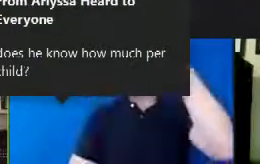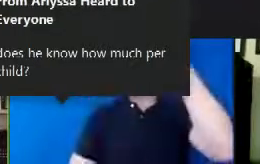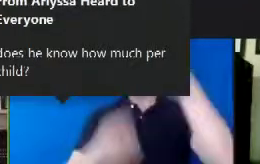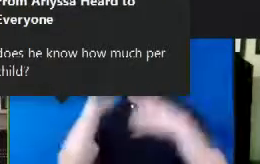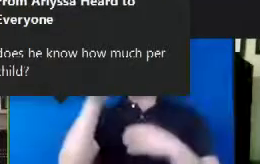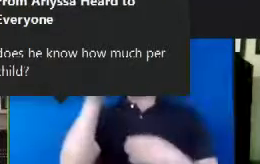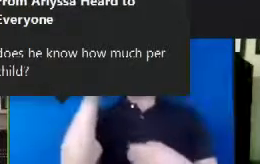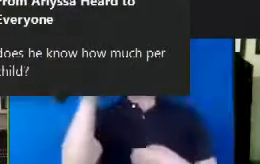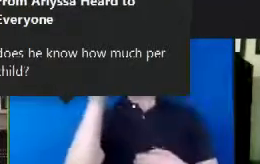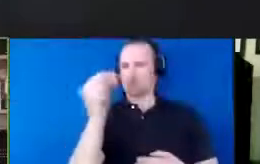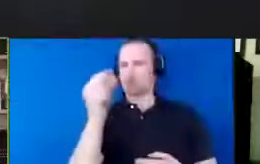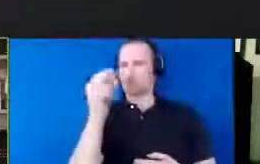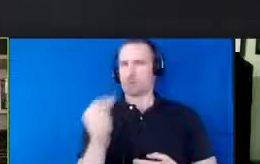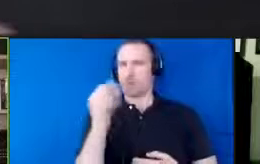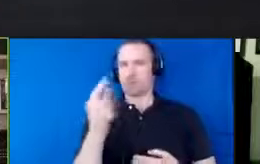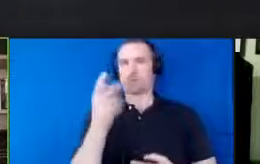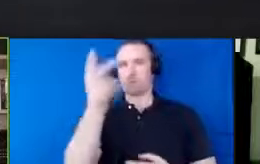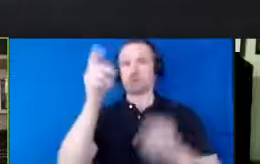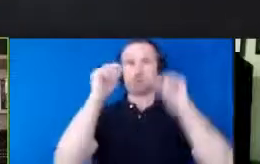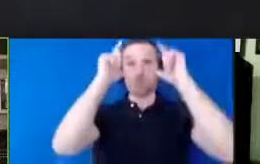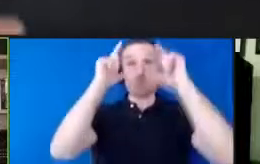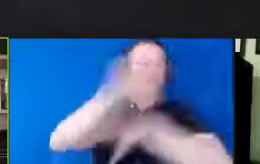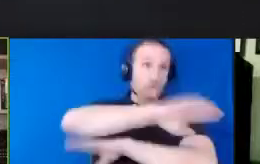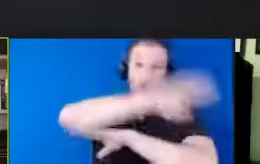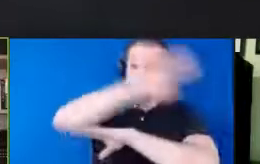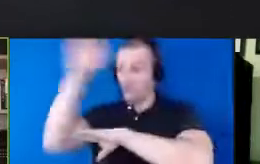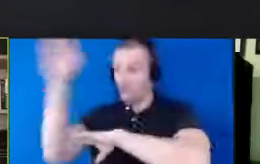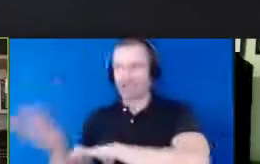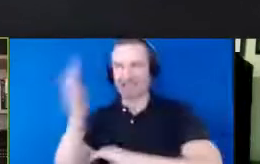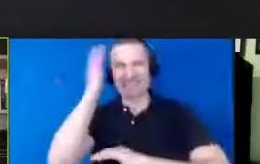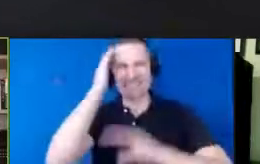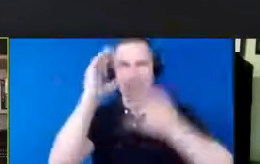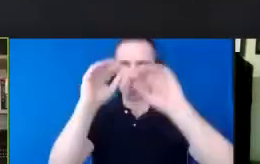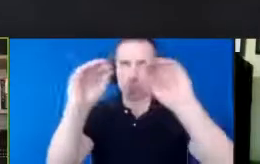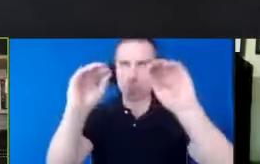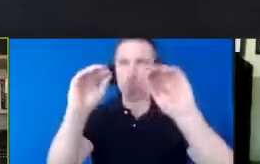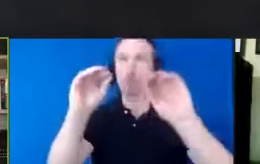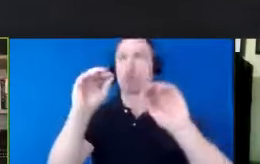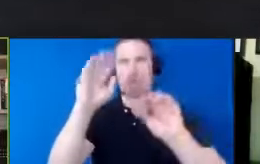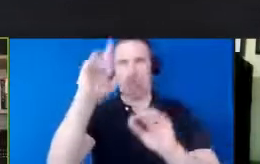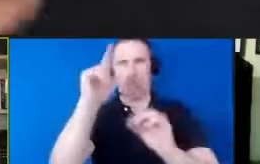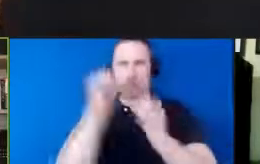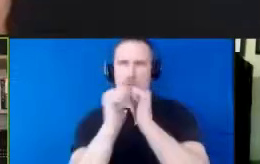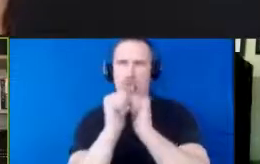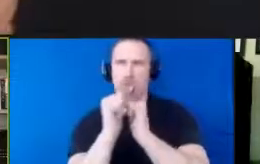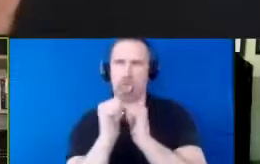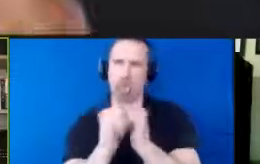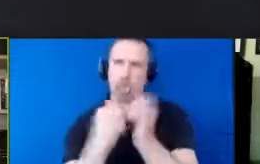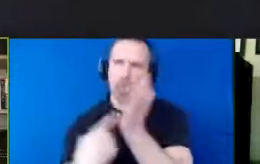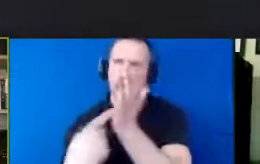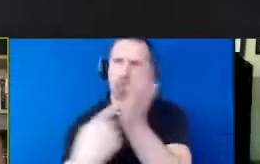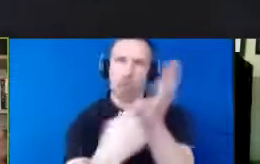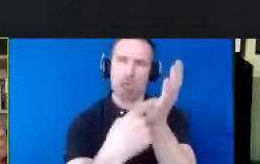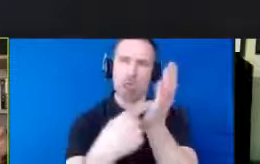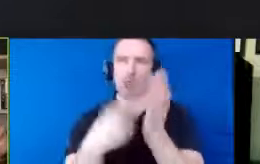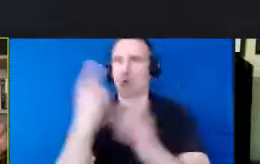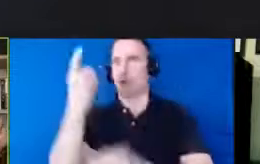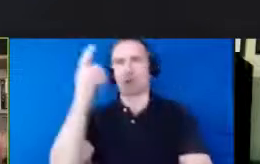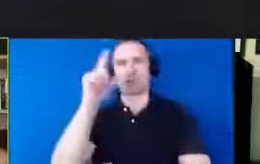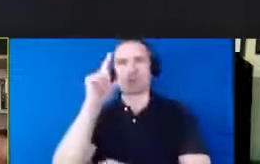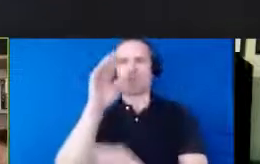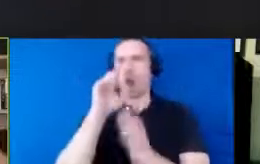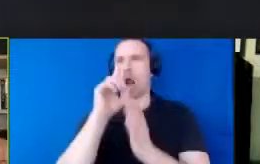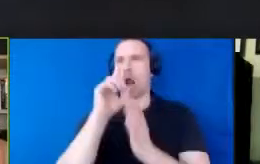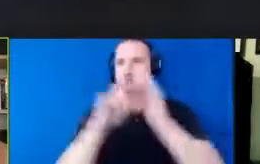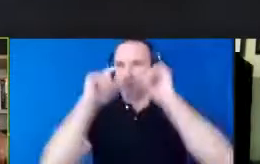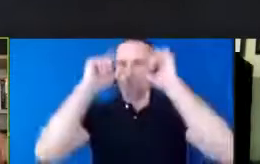time. And they stay up all night and they just kind of try to run through it. And partly what they do is, because this is the political season, is people